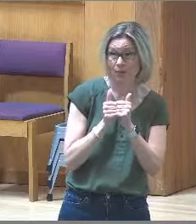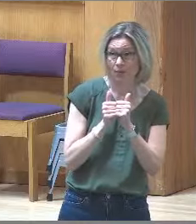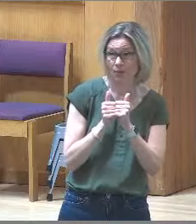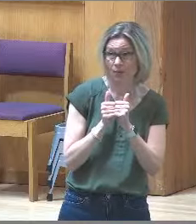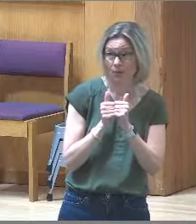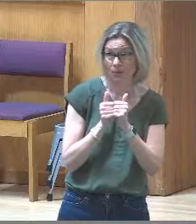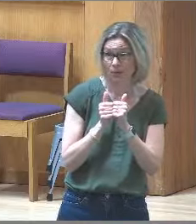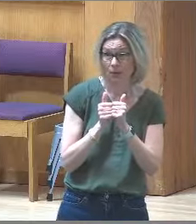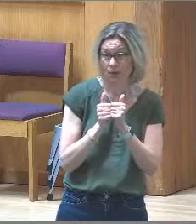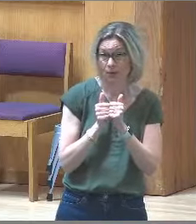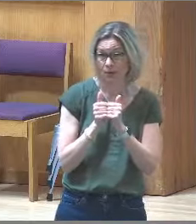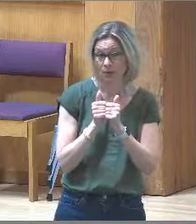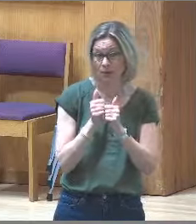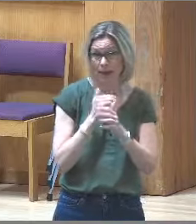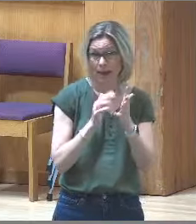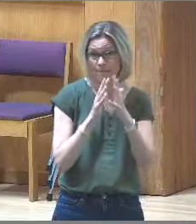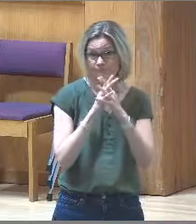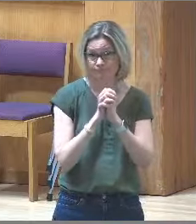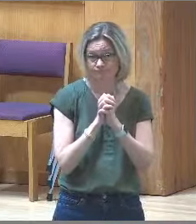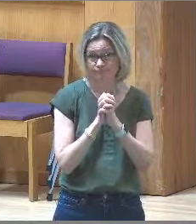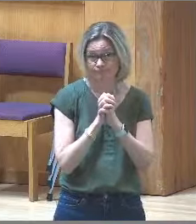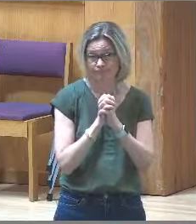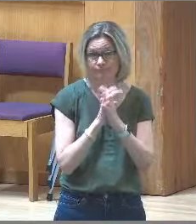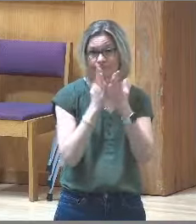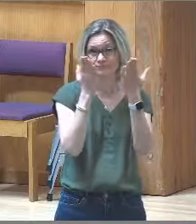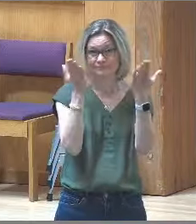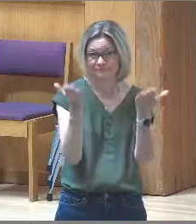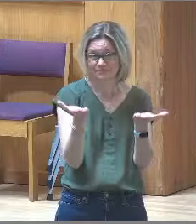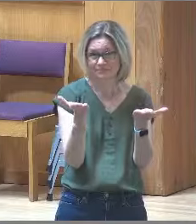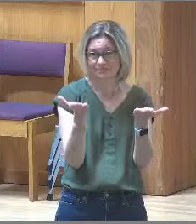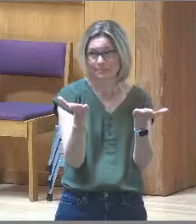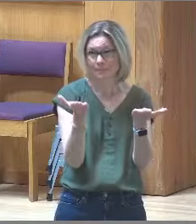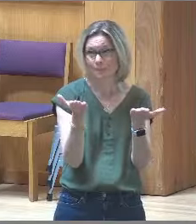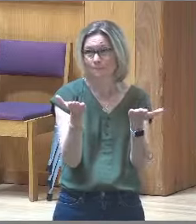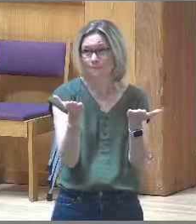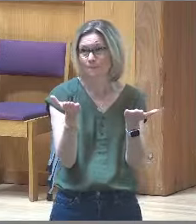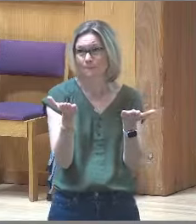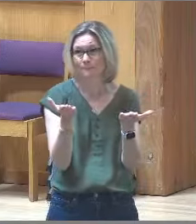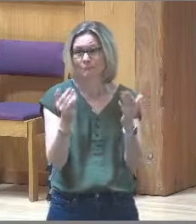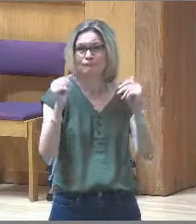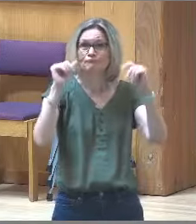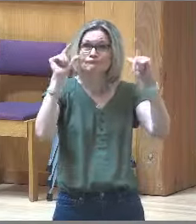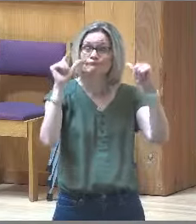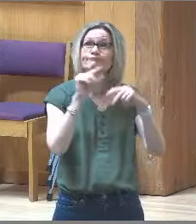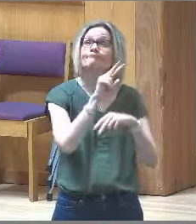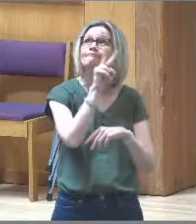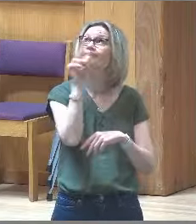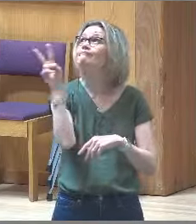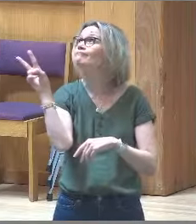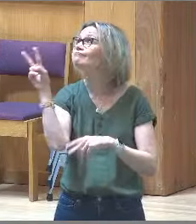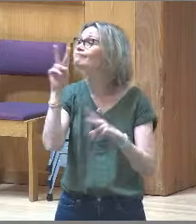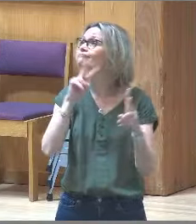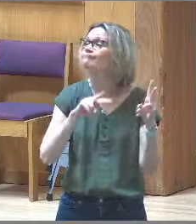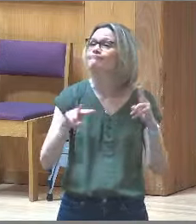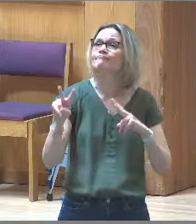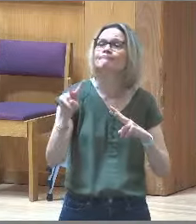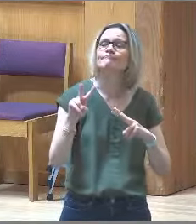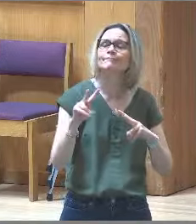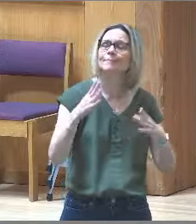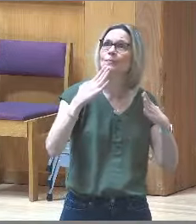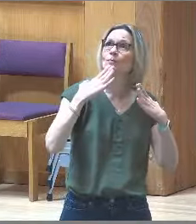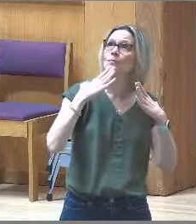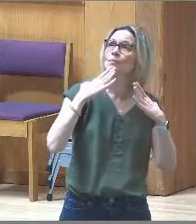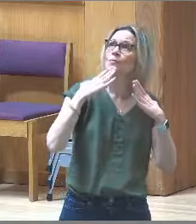Can we fold our hands, or you can open your hands like this, or you can open your eyes and look at the people, and we say, we thank you,